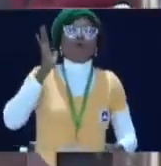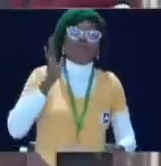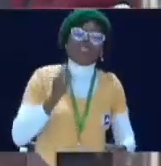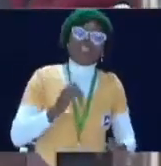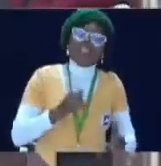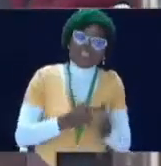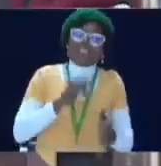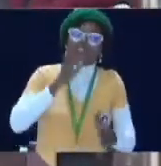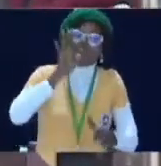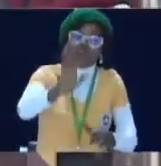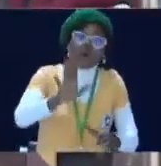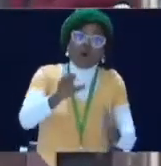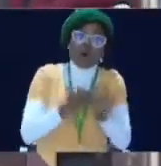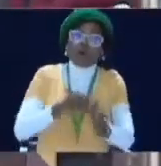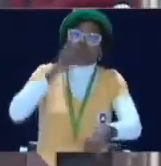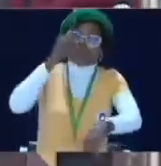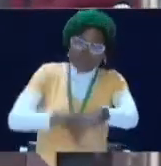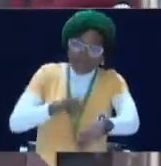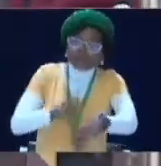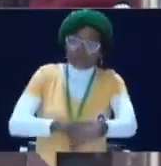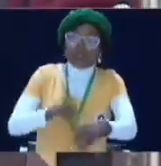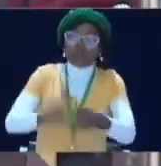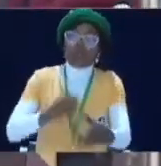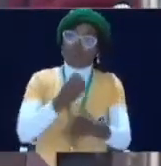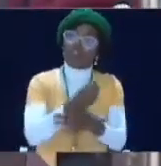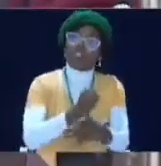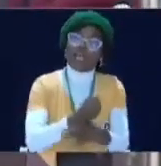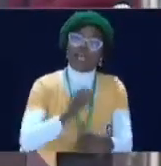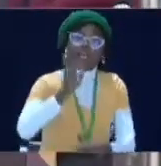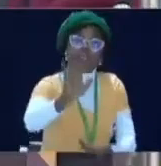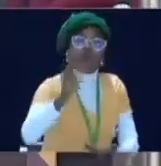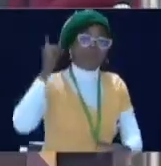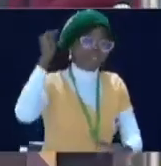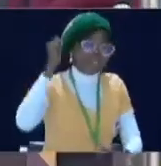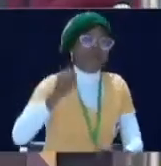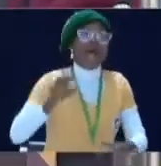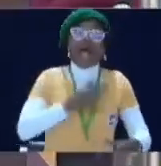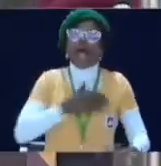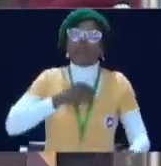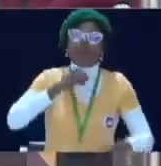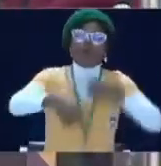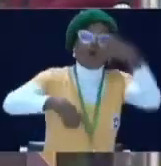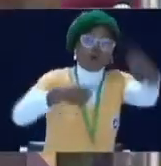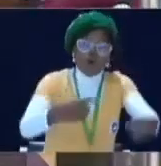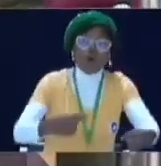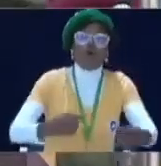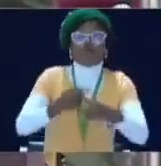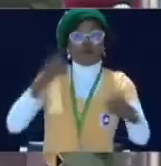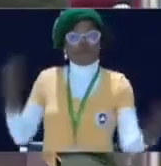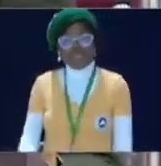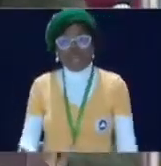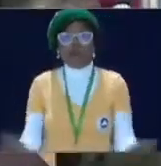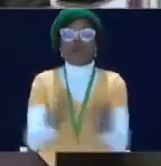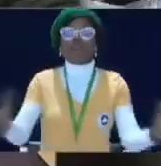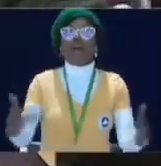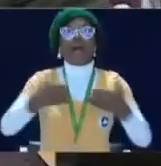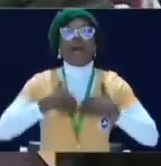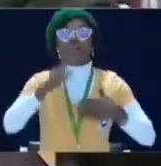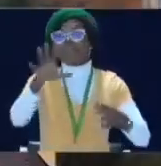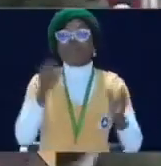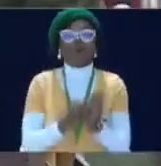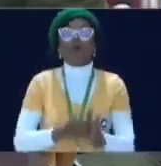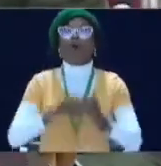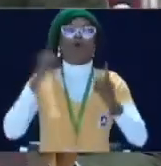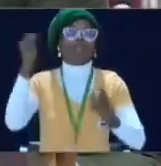give a testimony has come, and you will not leave this service without having your own testimony, show